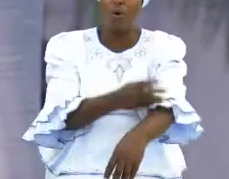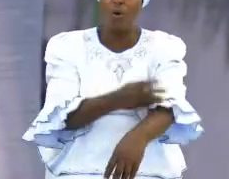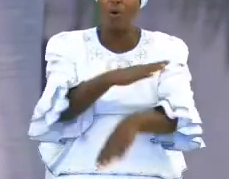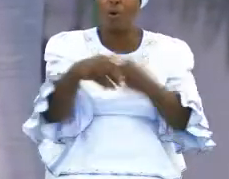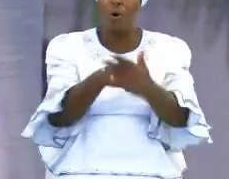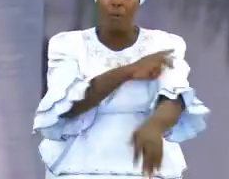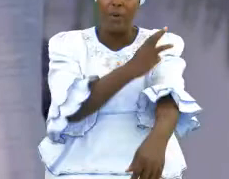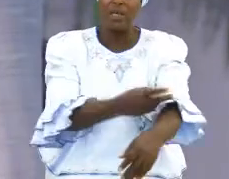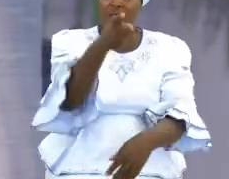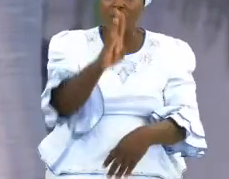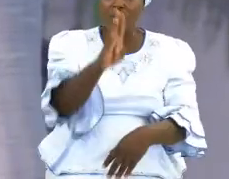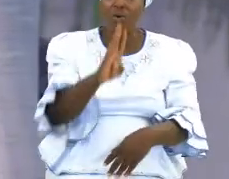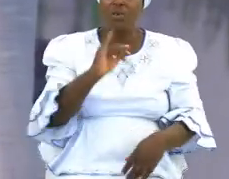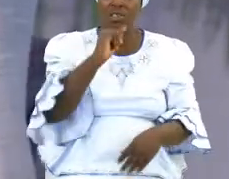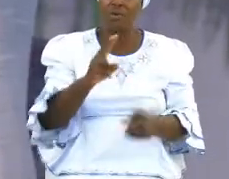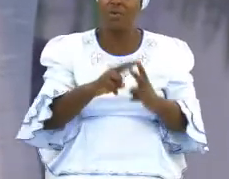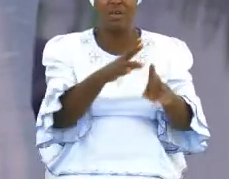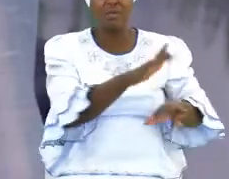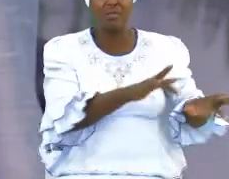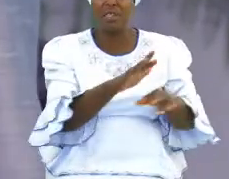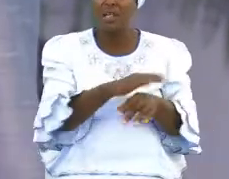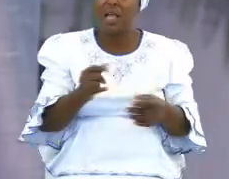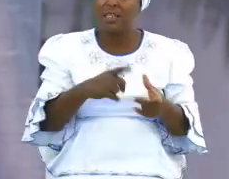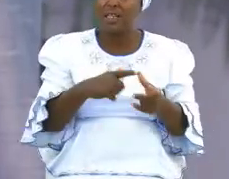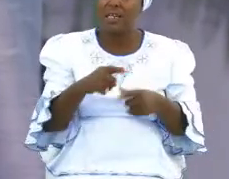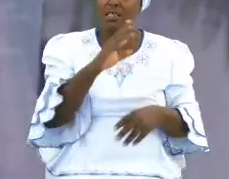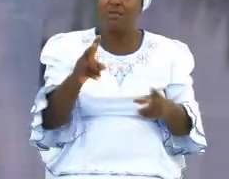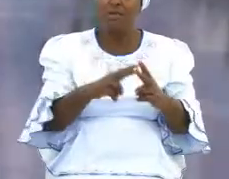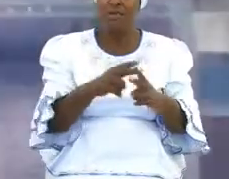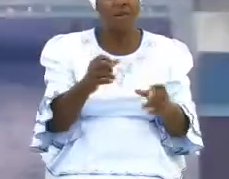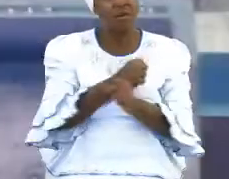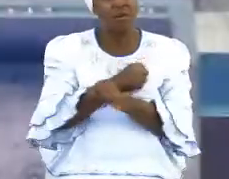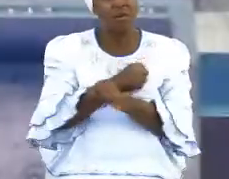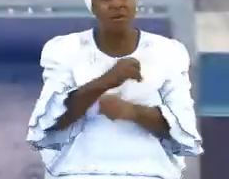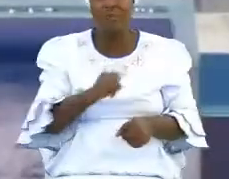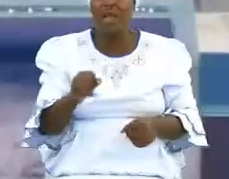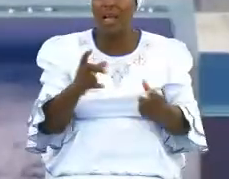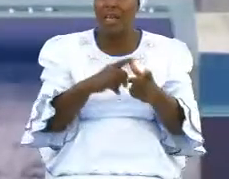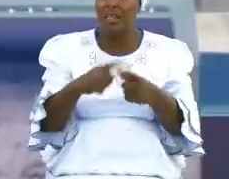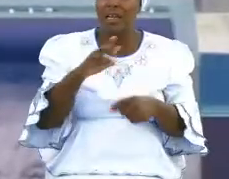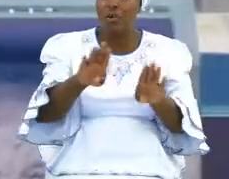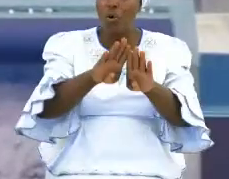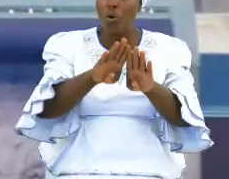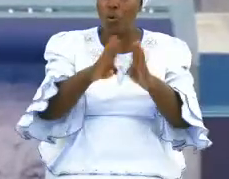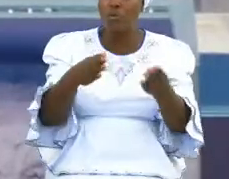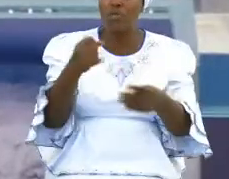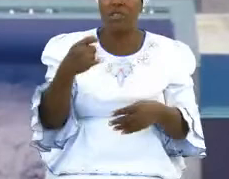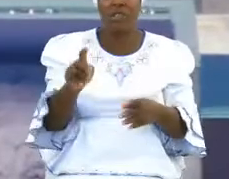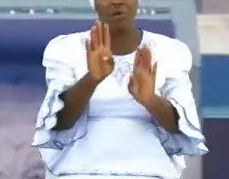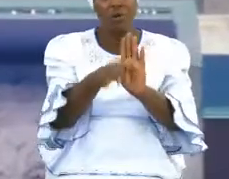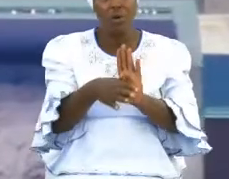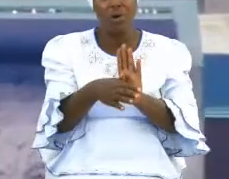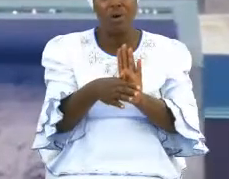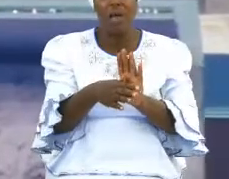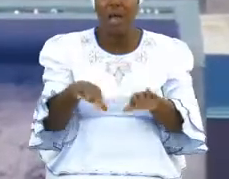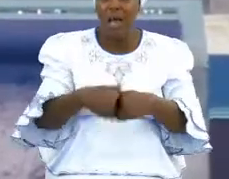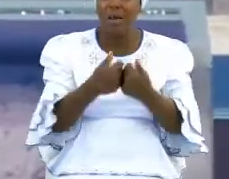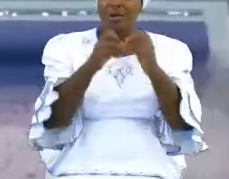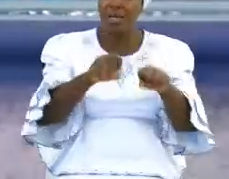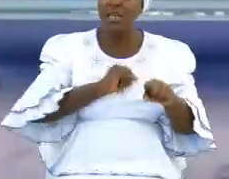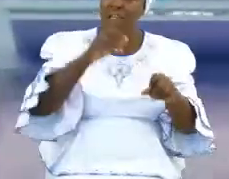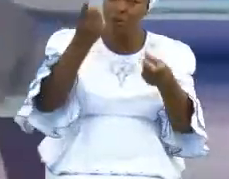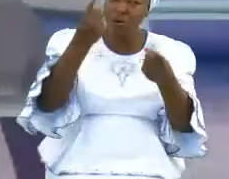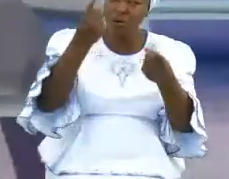so merciful, is so loving, and he opens the door, how do I come